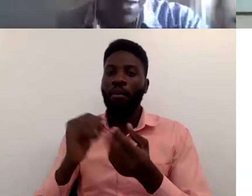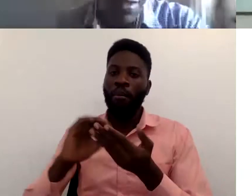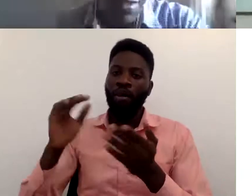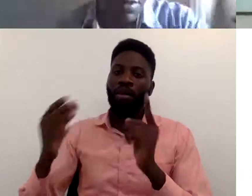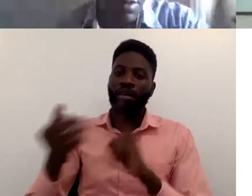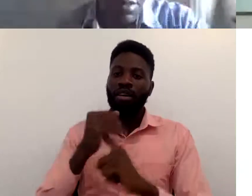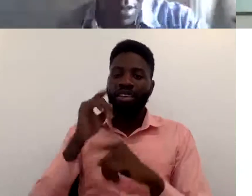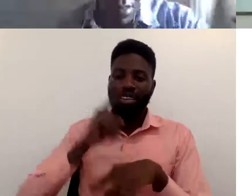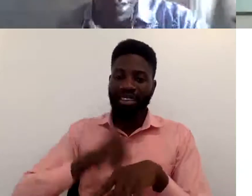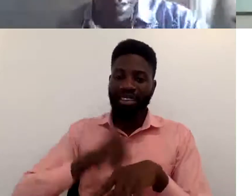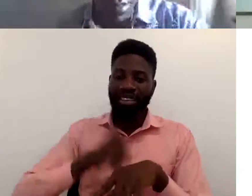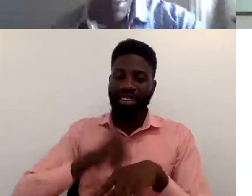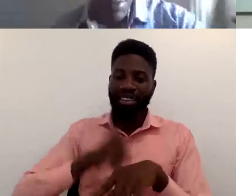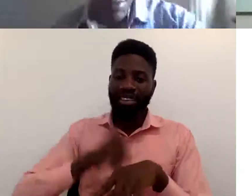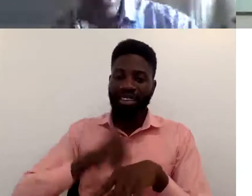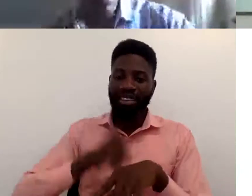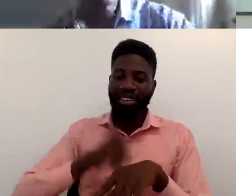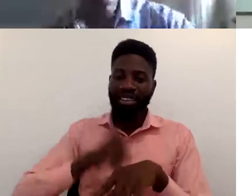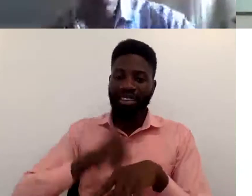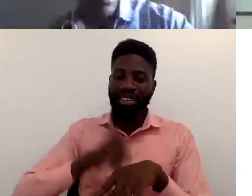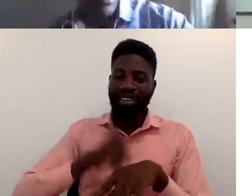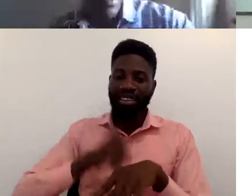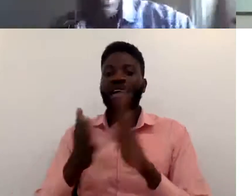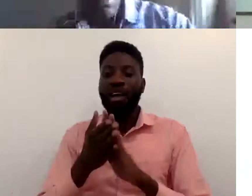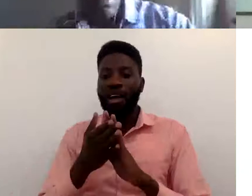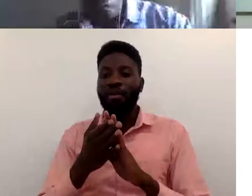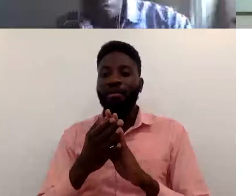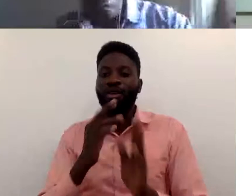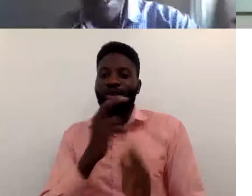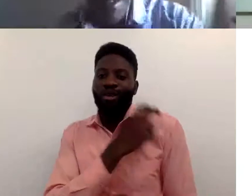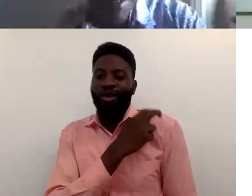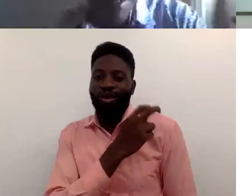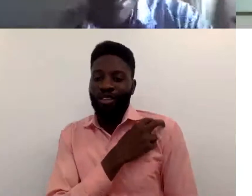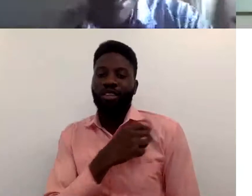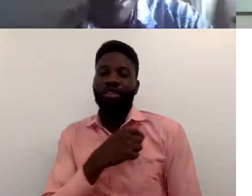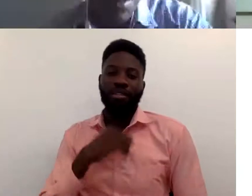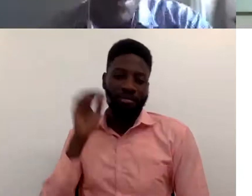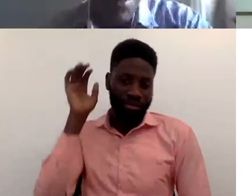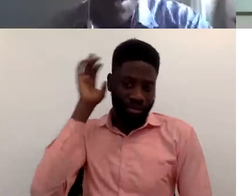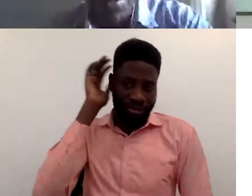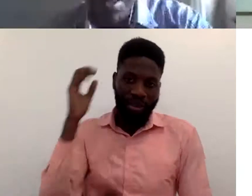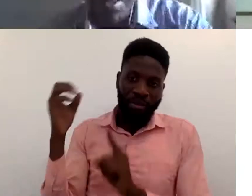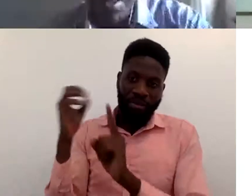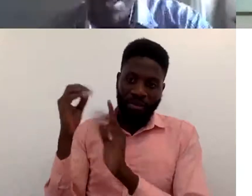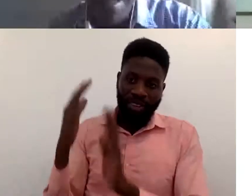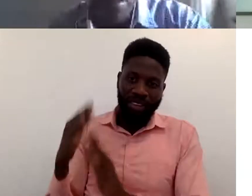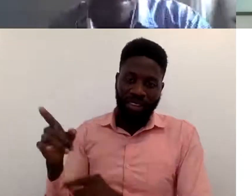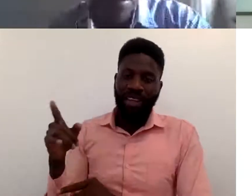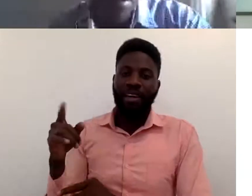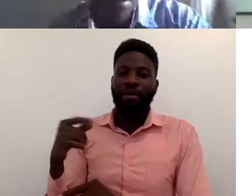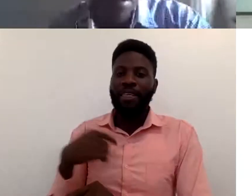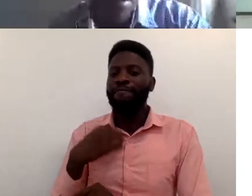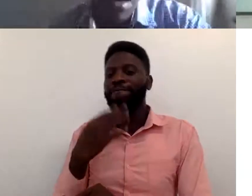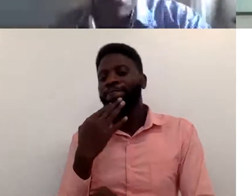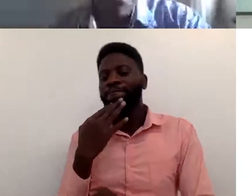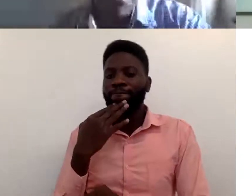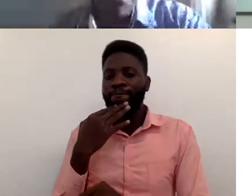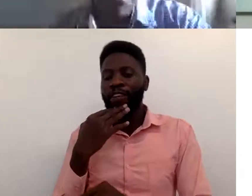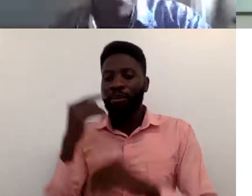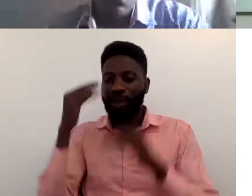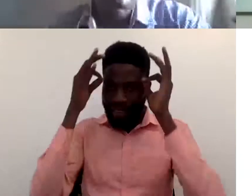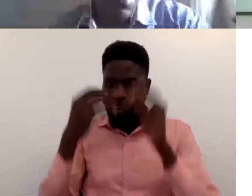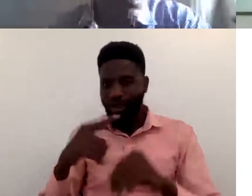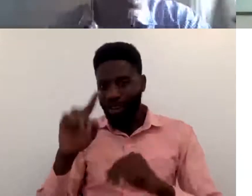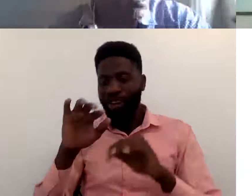becoming a consultant. So I listened to my mentors, and the jury is still out as to whether that was the right decision or not. But I think